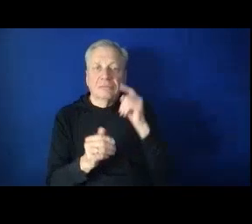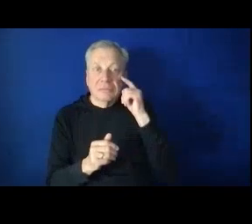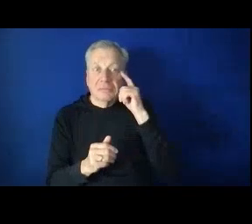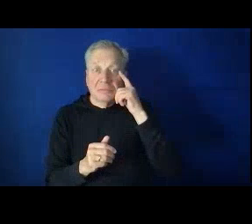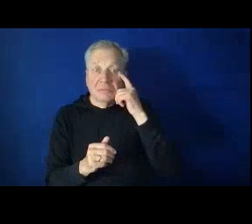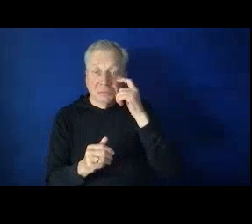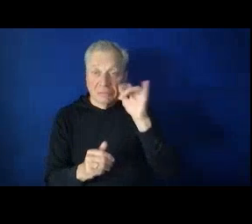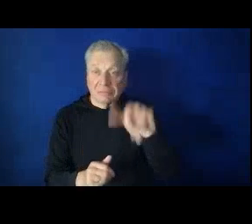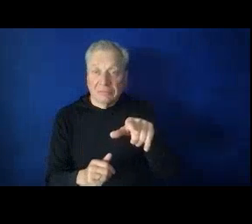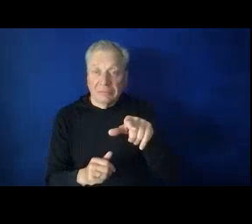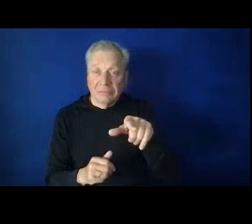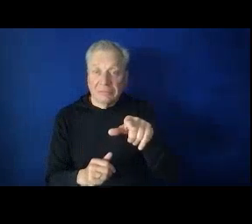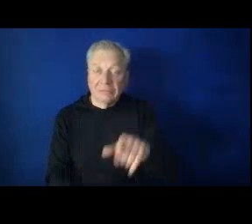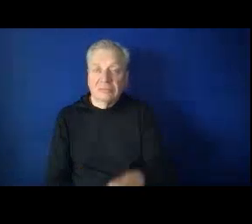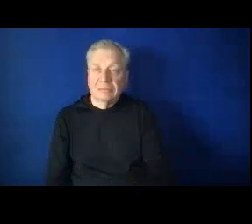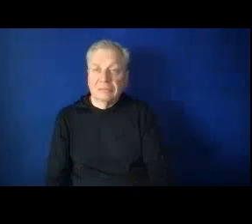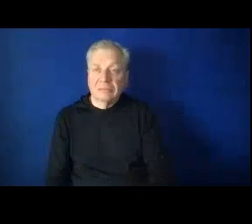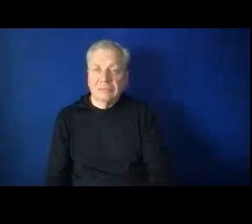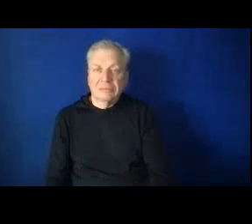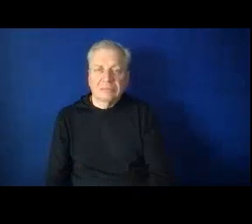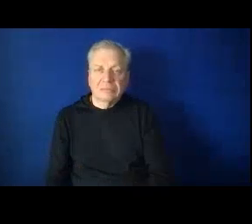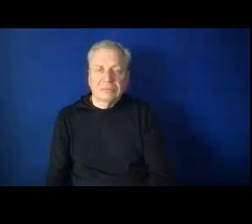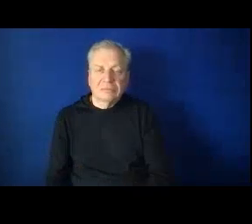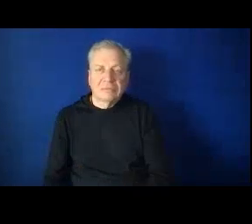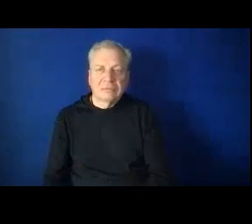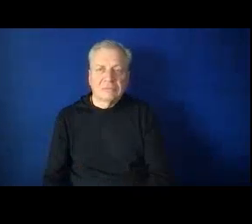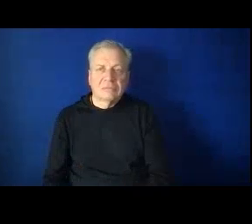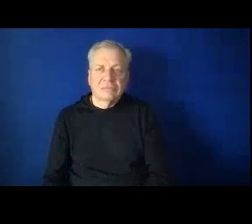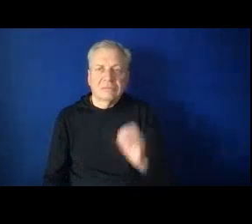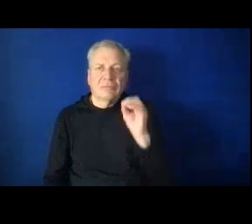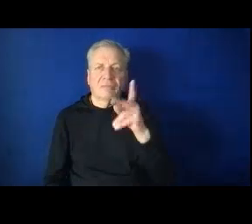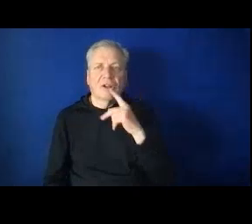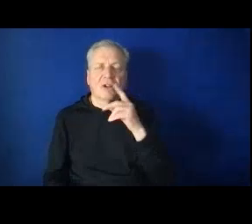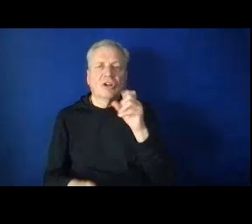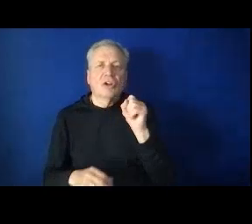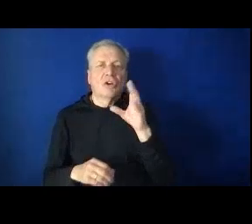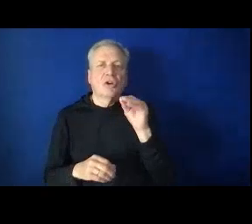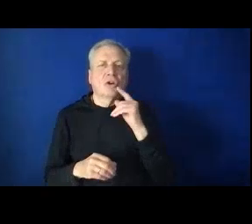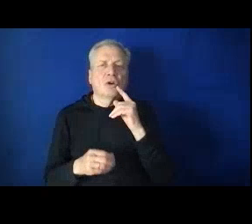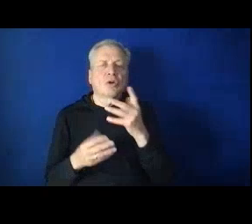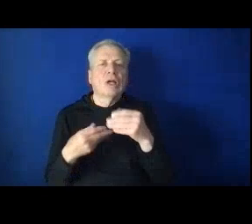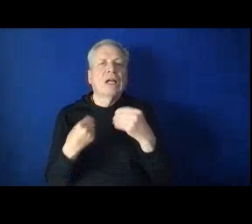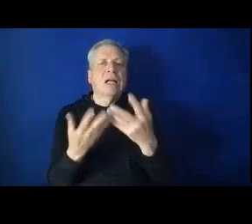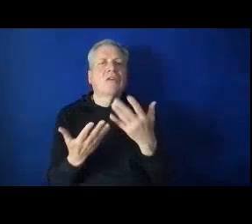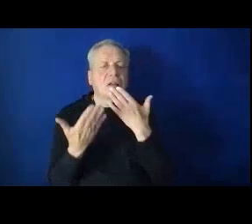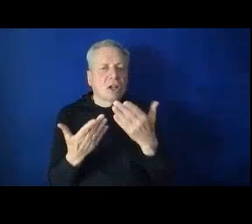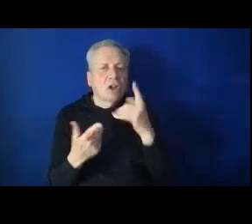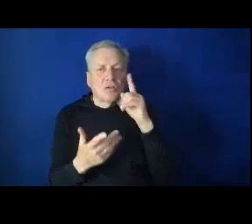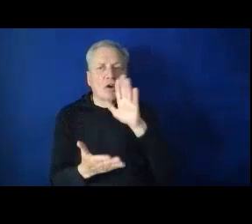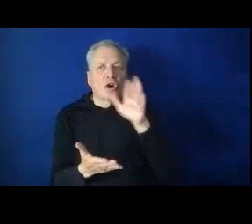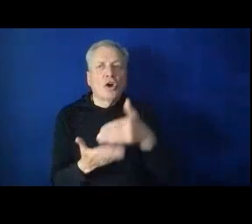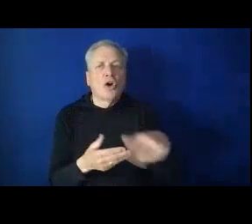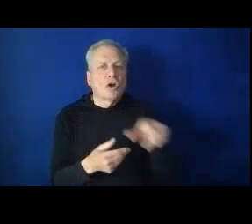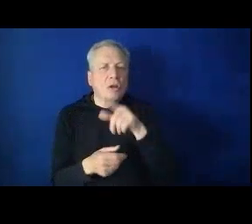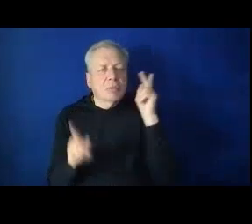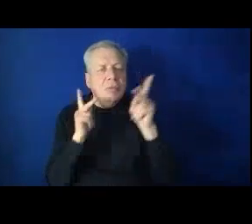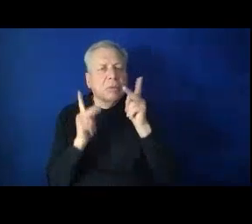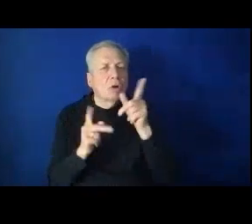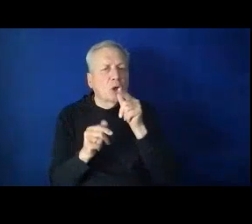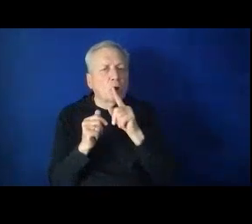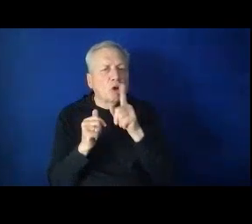Is it the right? Okay. Okay. Well, first I wanted to just give a thank you to all the many people that